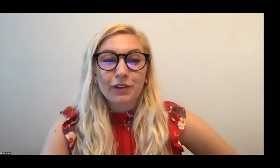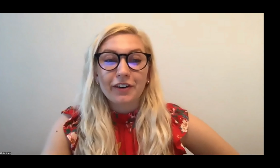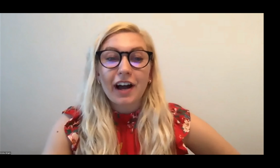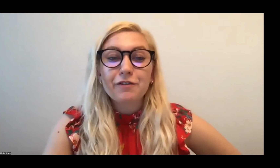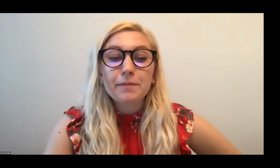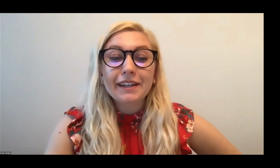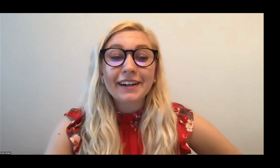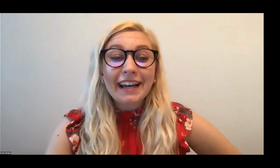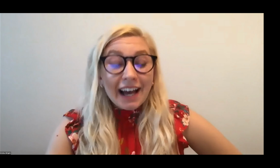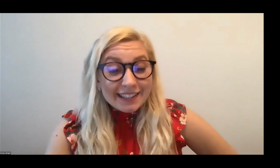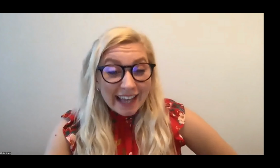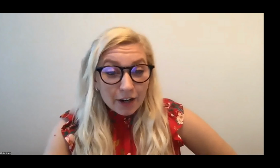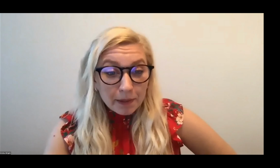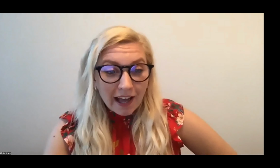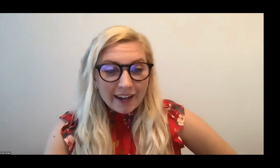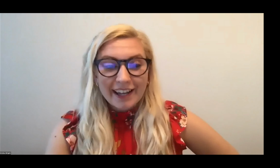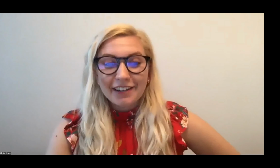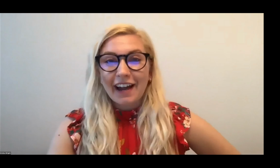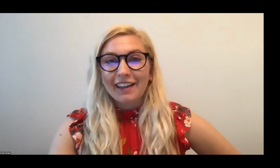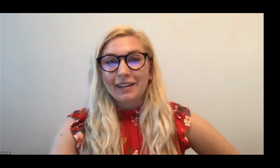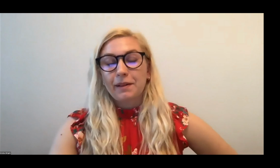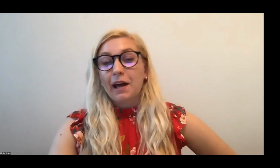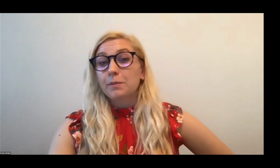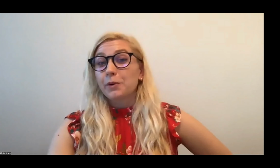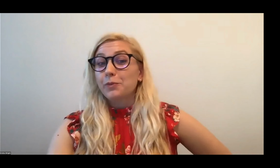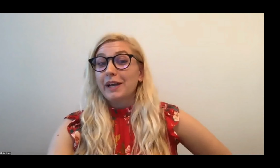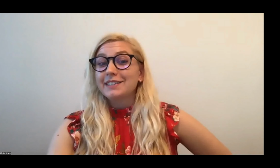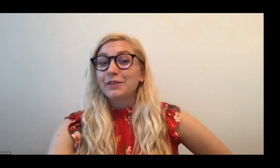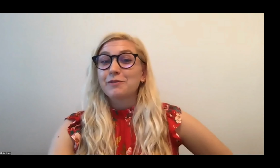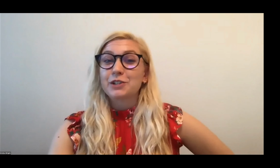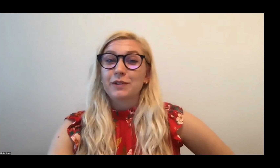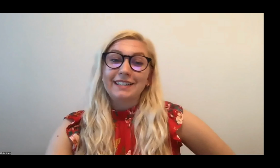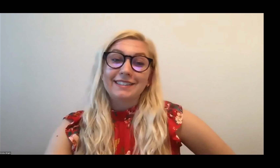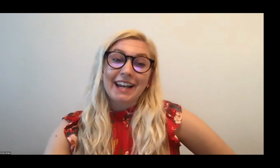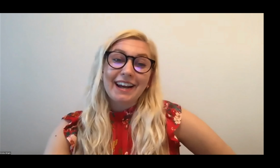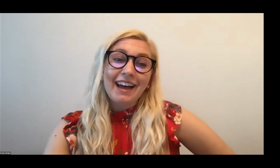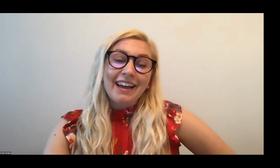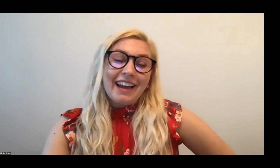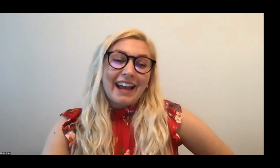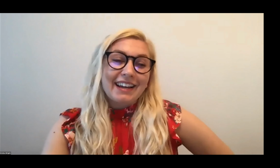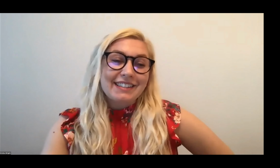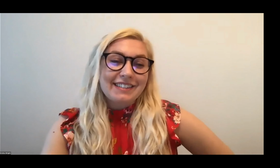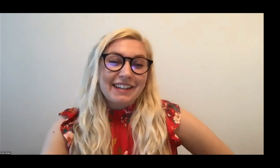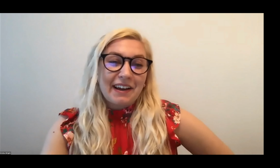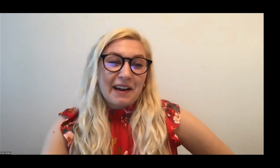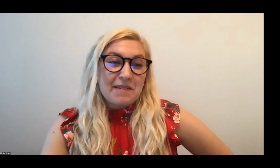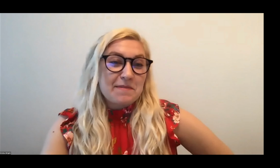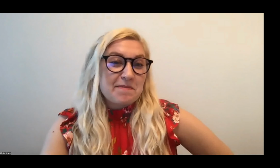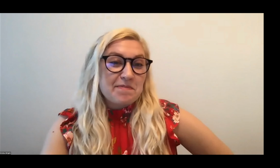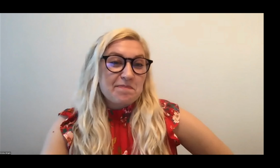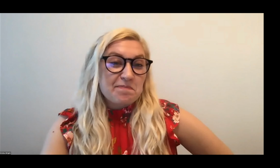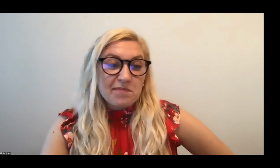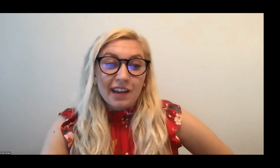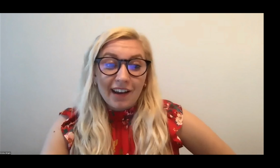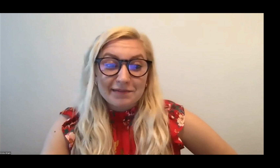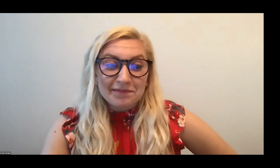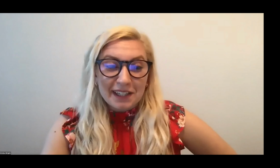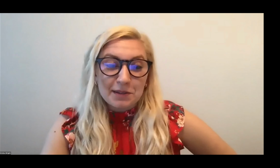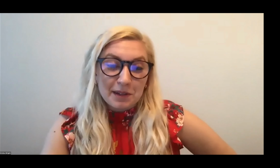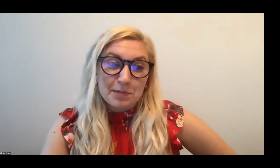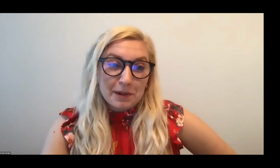those of you that are not familiar, a scatter plot and a violin plot are both ways that you can visualize data. And